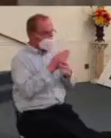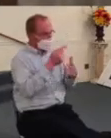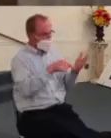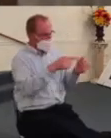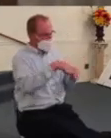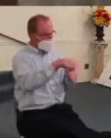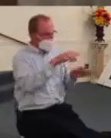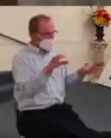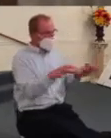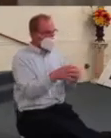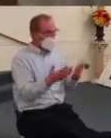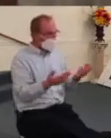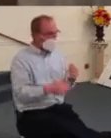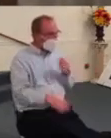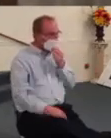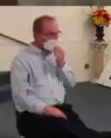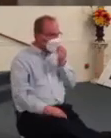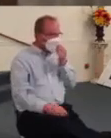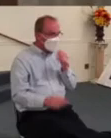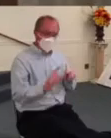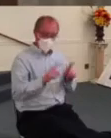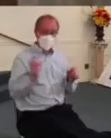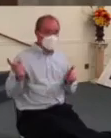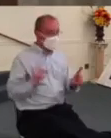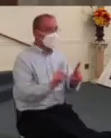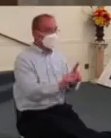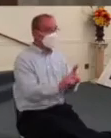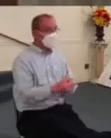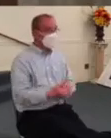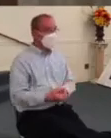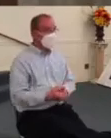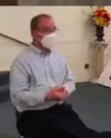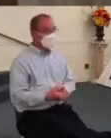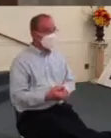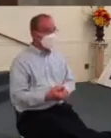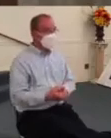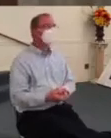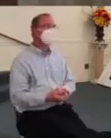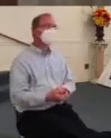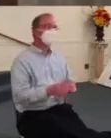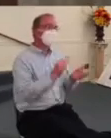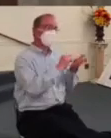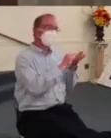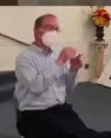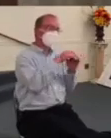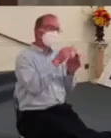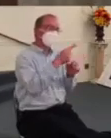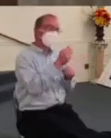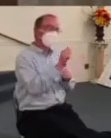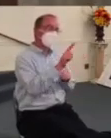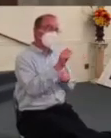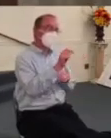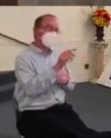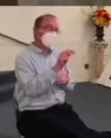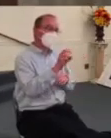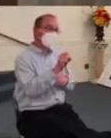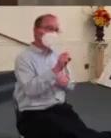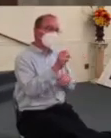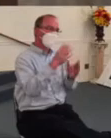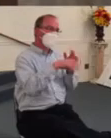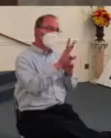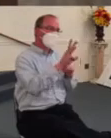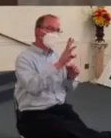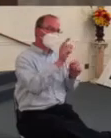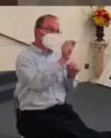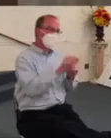comes. There is a passage in Galatians chapter 6 and verse 10 that I think she would